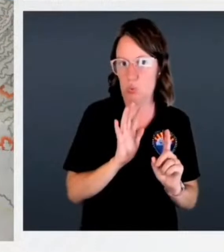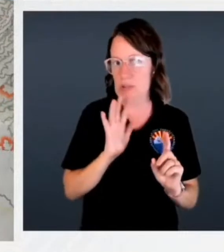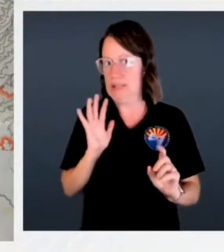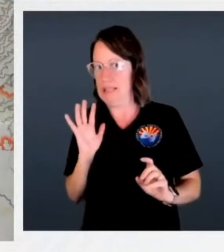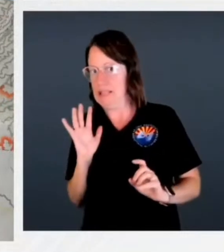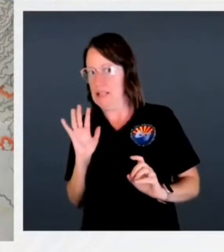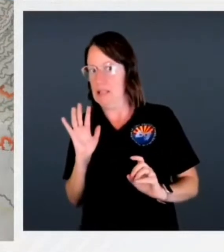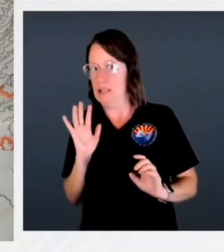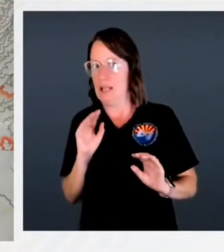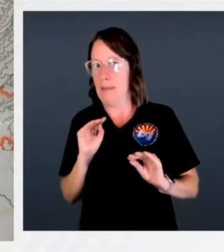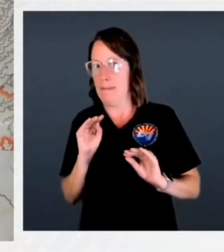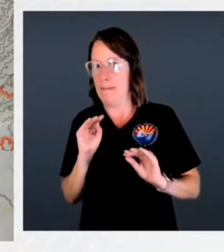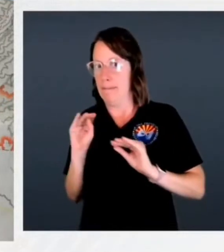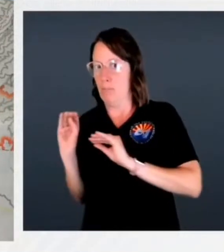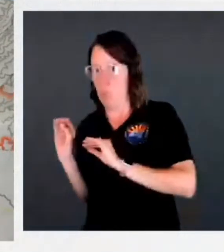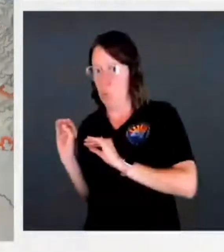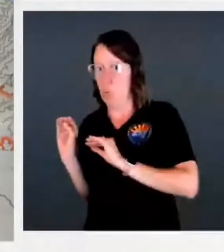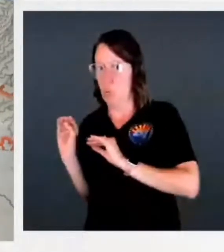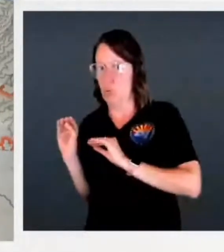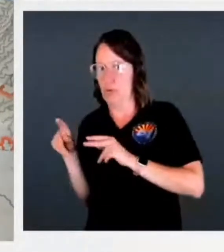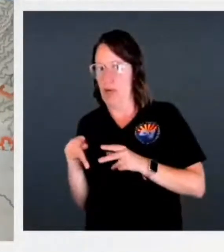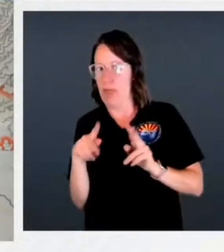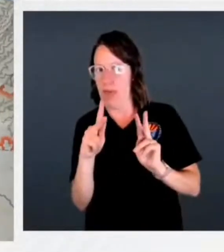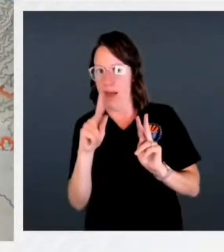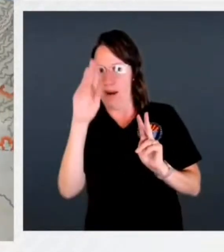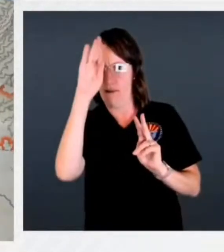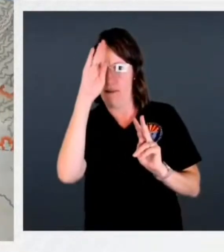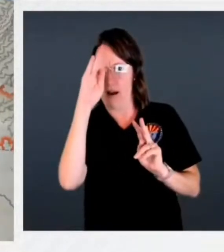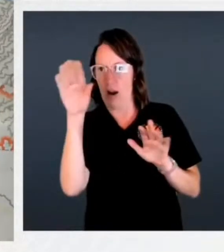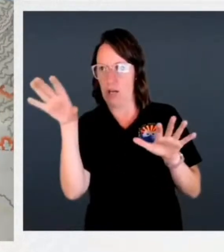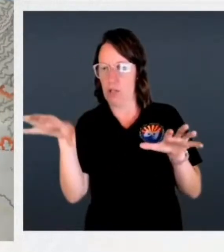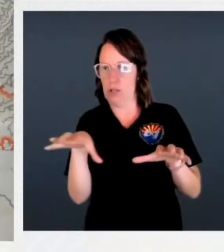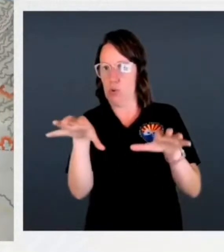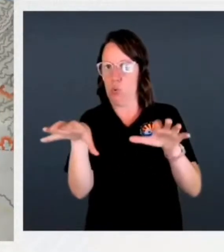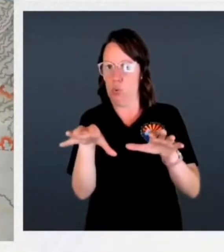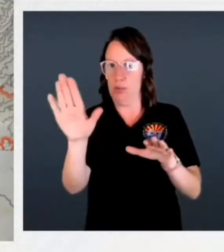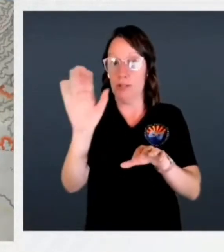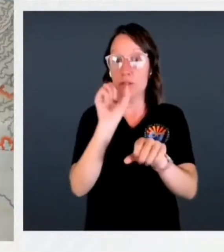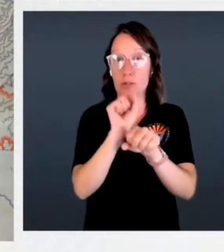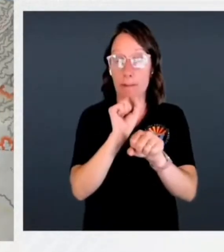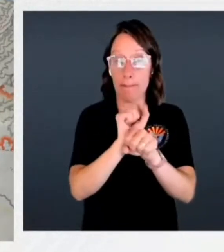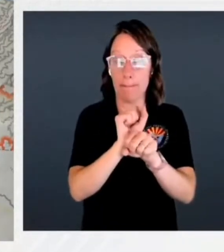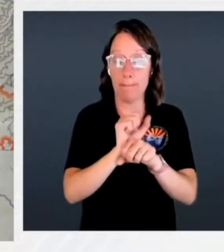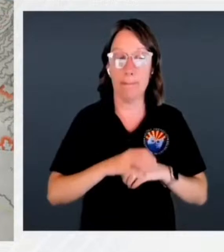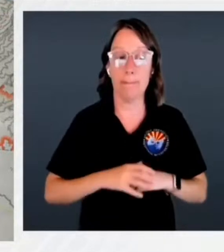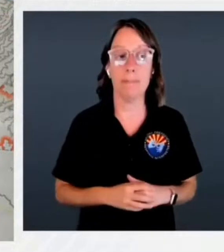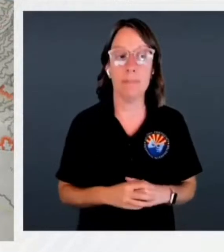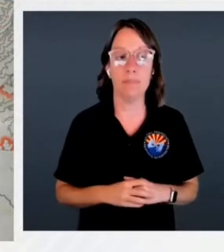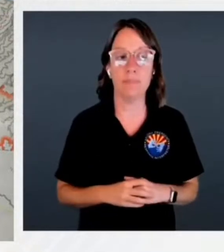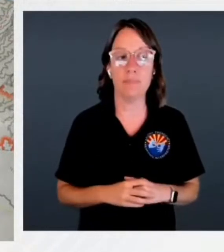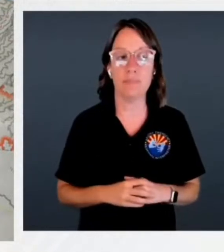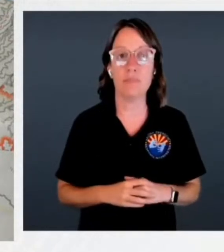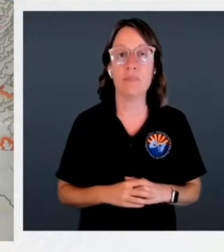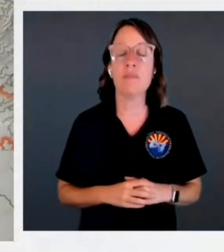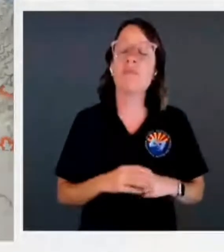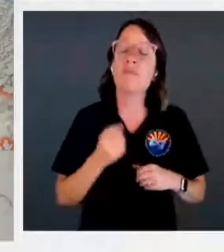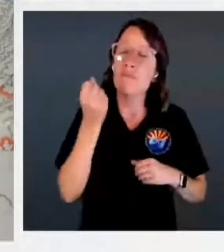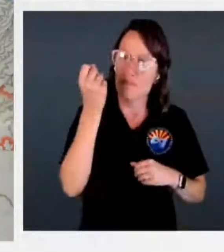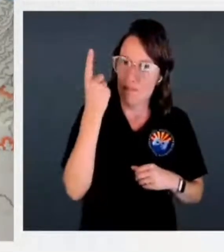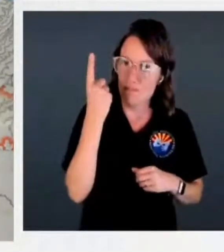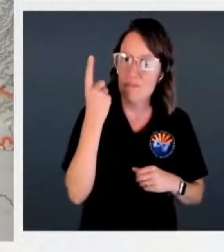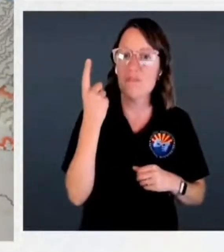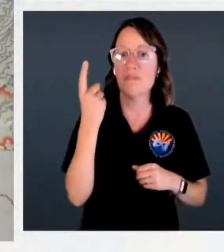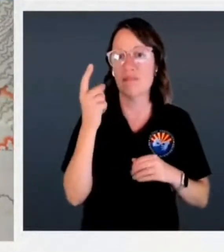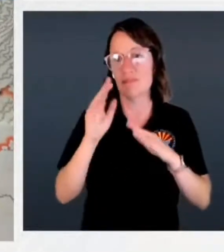kind of move alongside. One of the things I did want to talk about, not just the evacuations, but we do